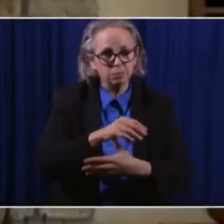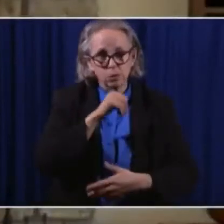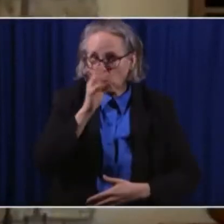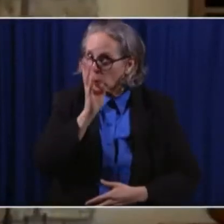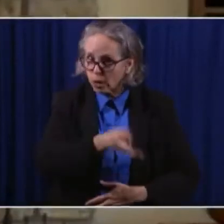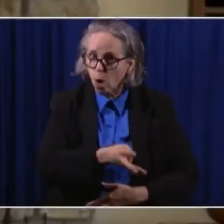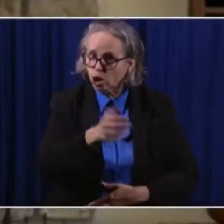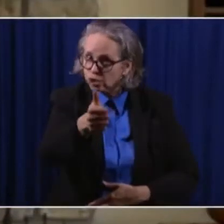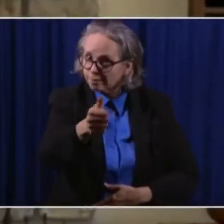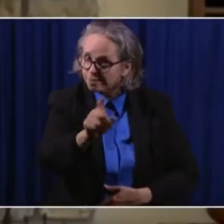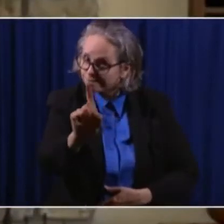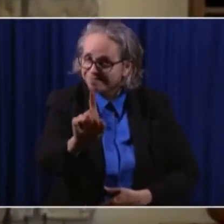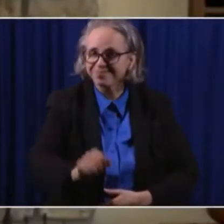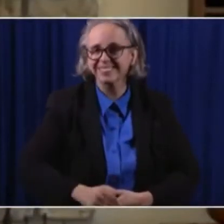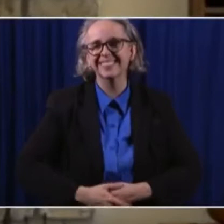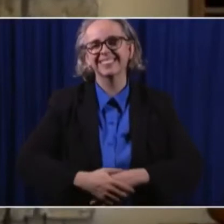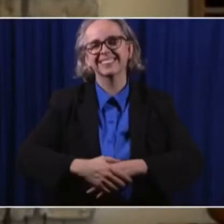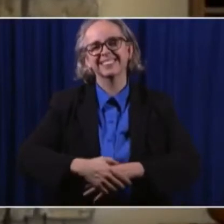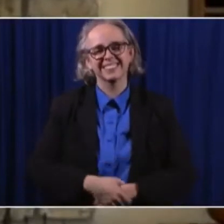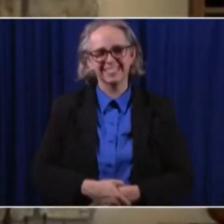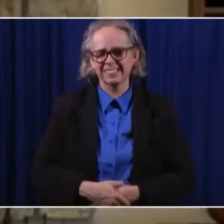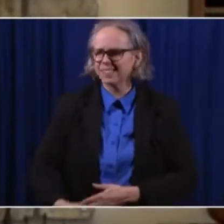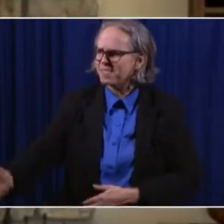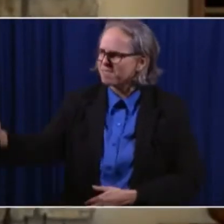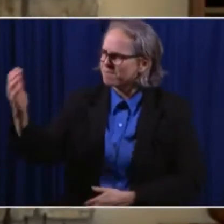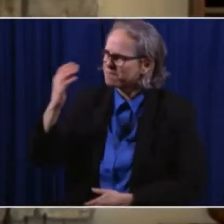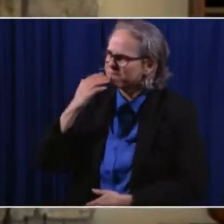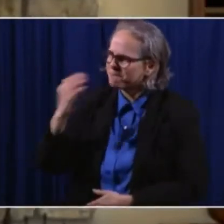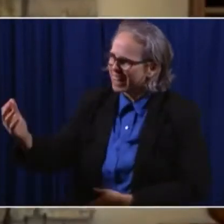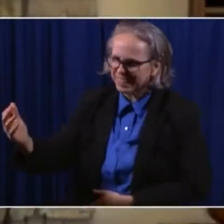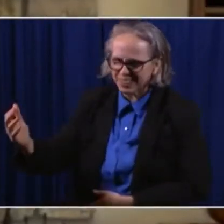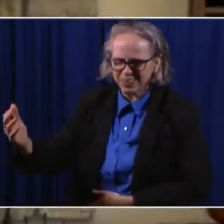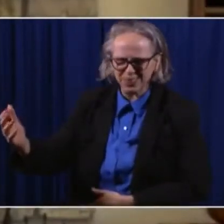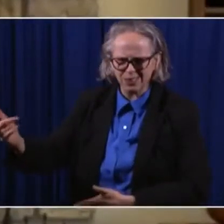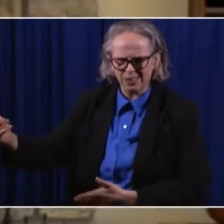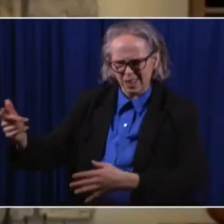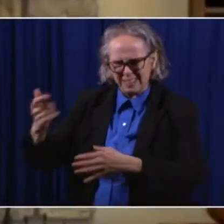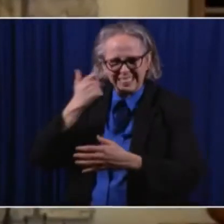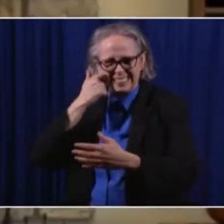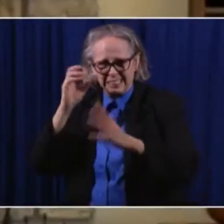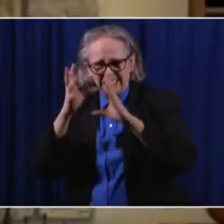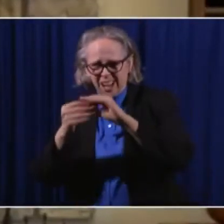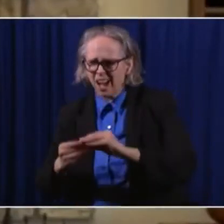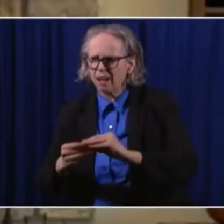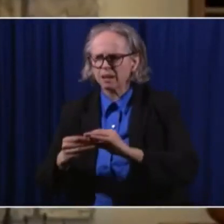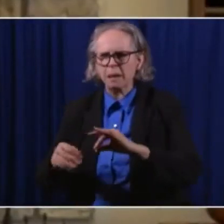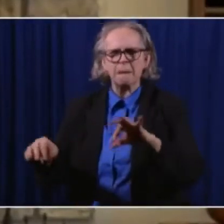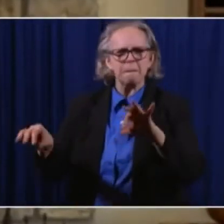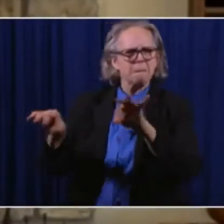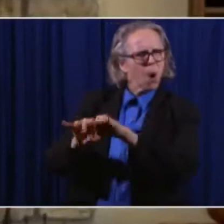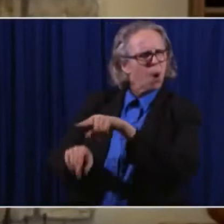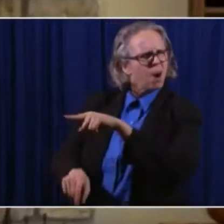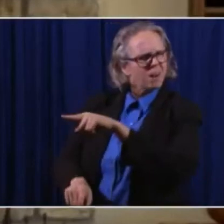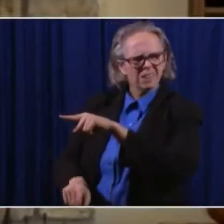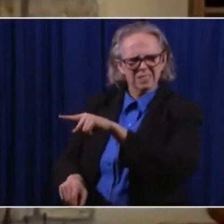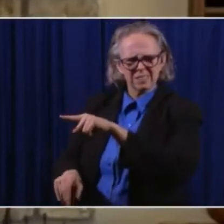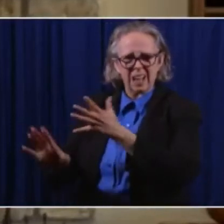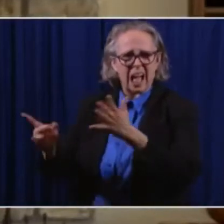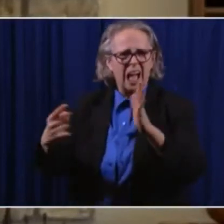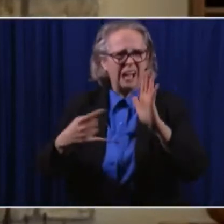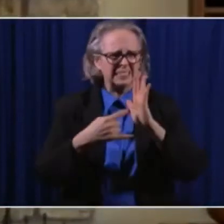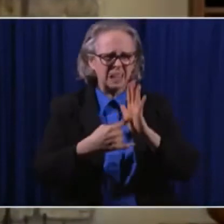much. All good comments, very important comments. You know, for example, if someone is in an AA